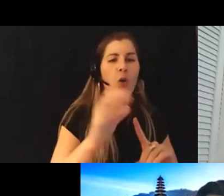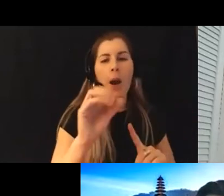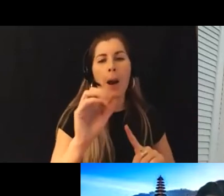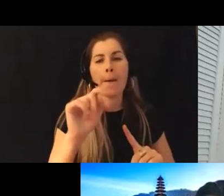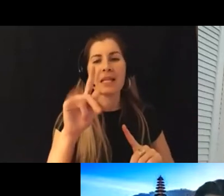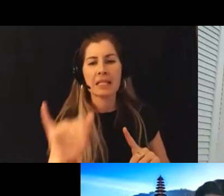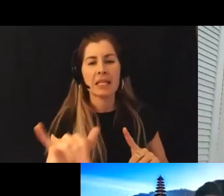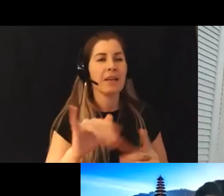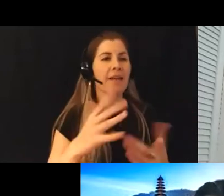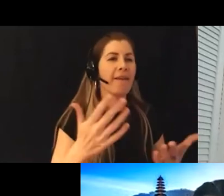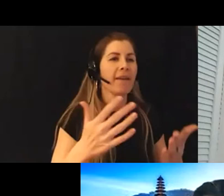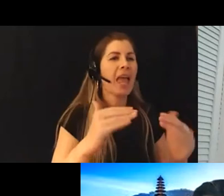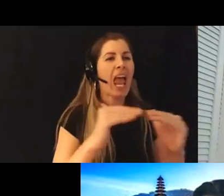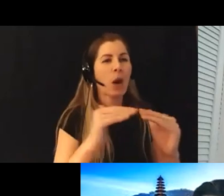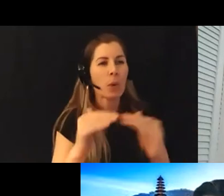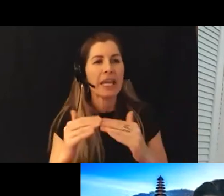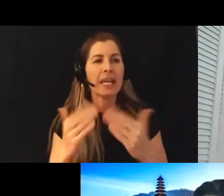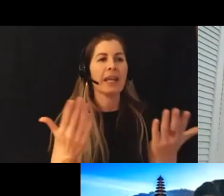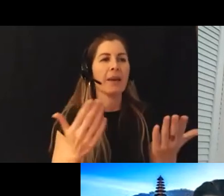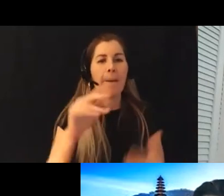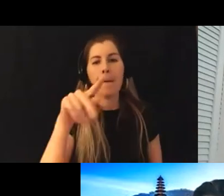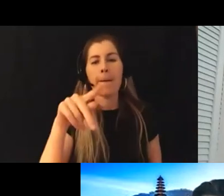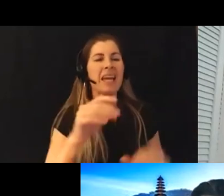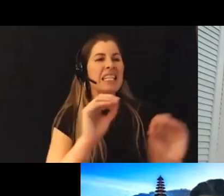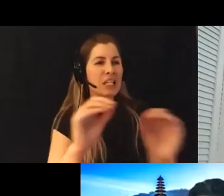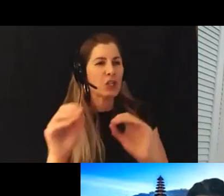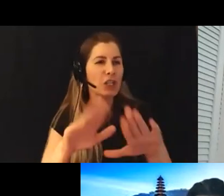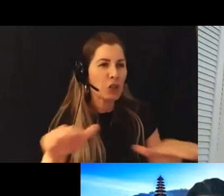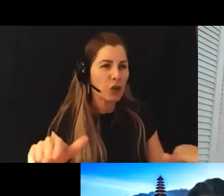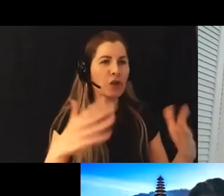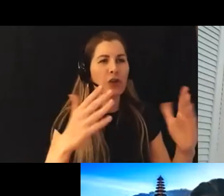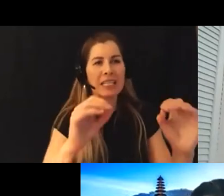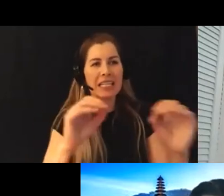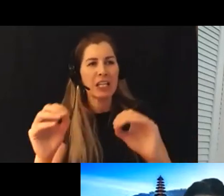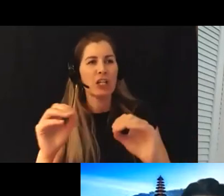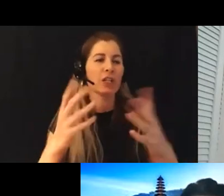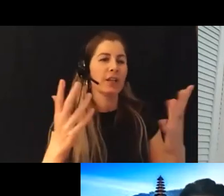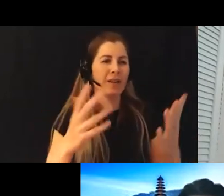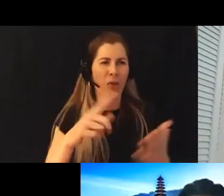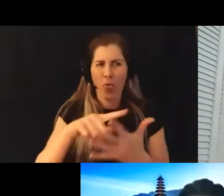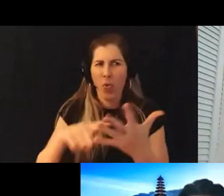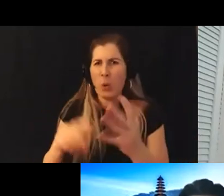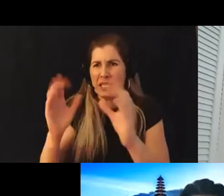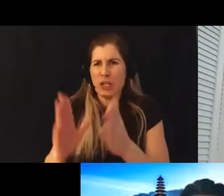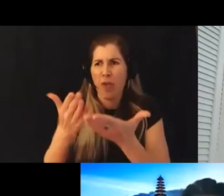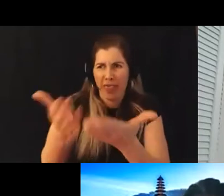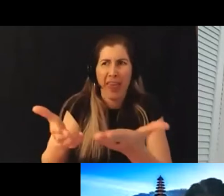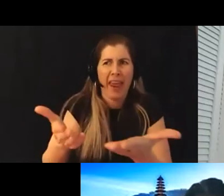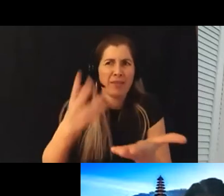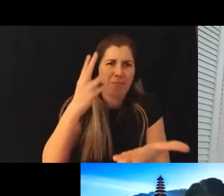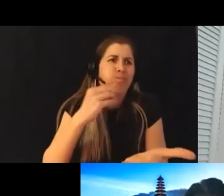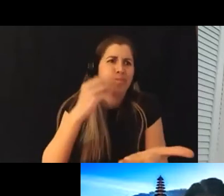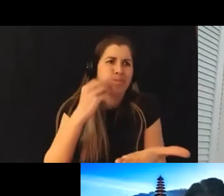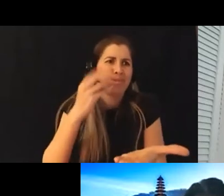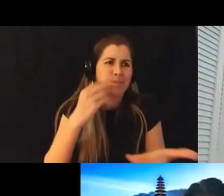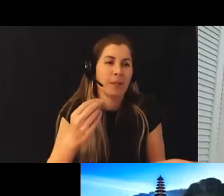middle steps, on pedagogy, on technology, because these are folks who are in the trenches doing the work. And my first thought is always gonna